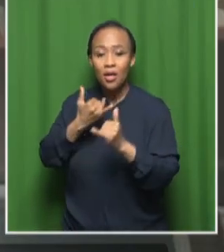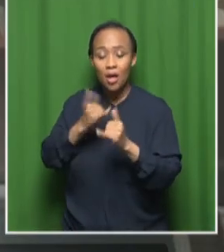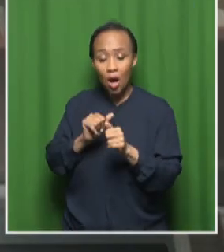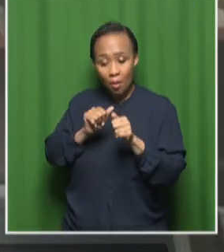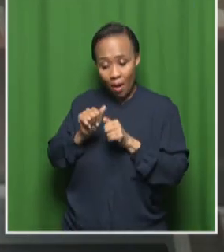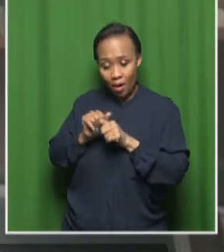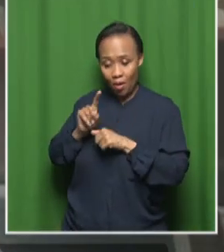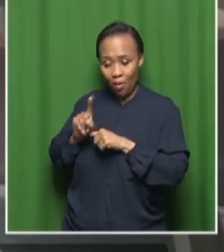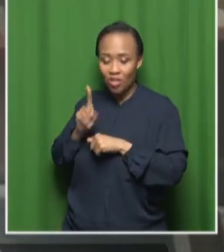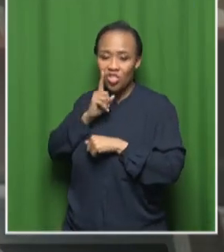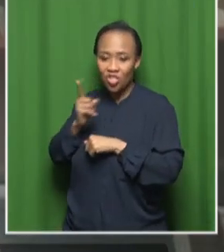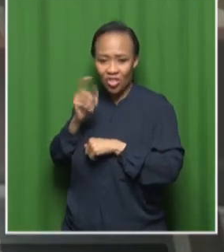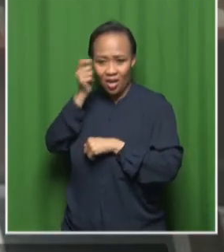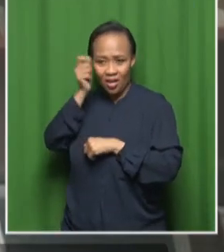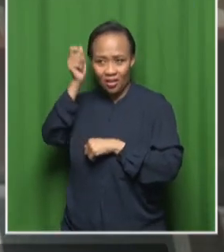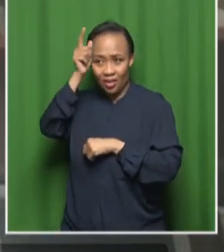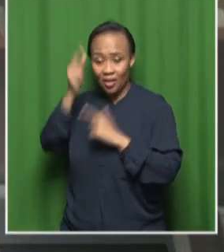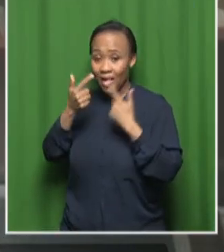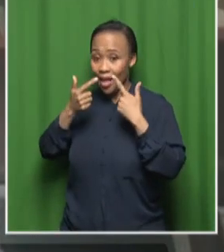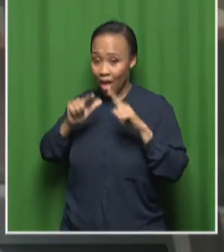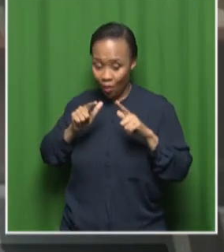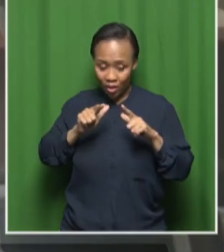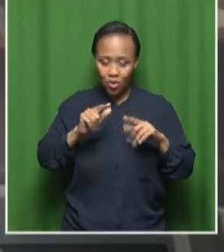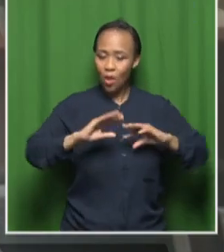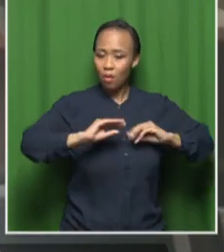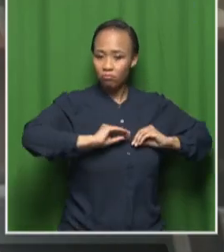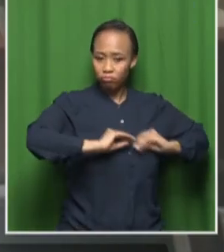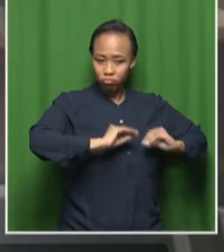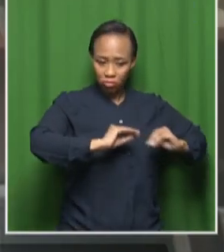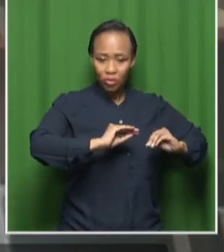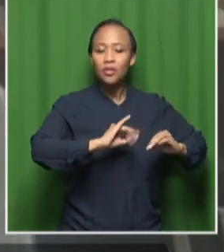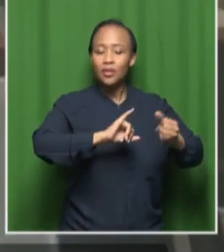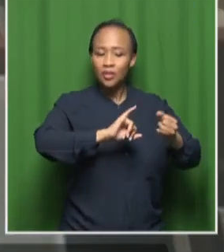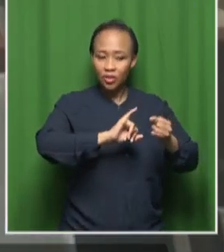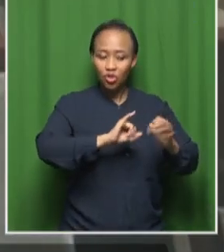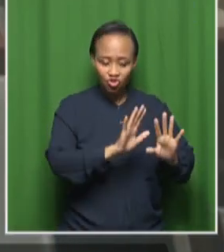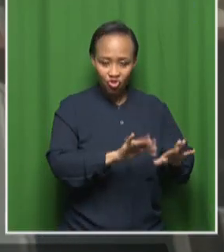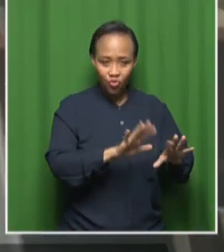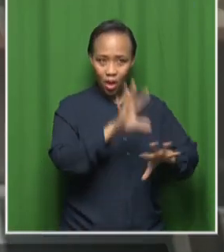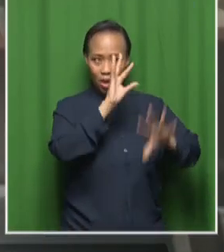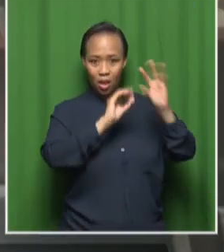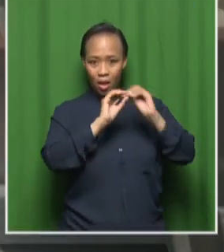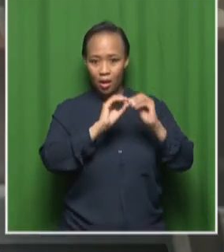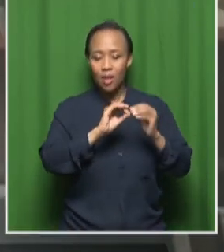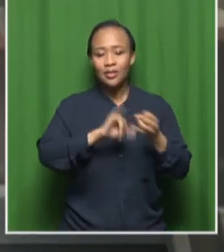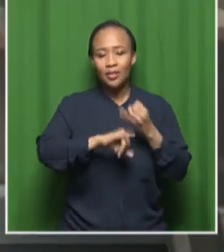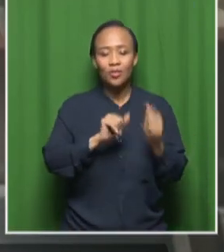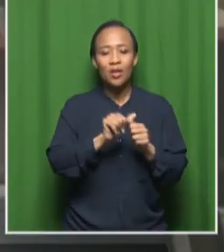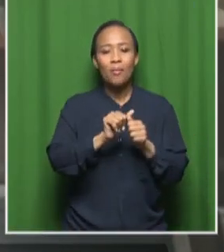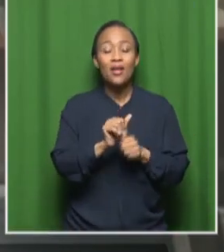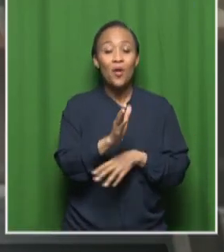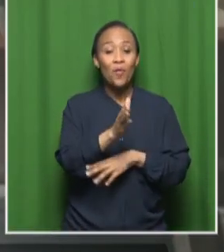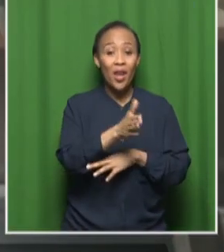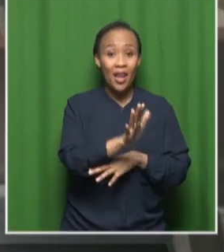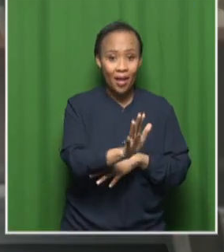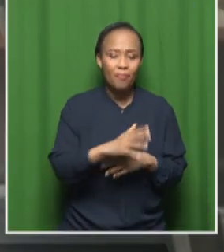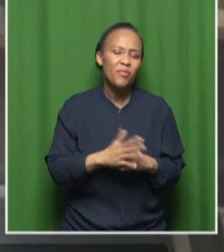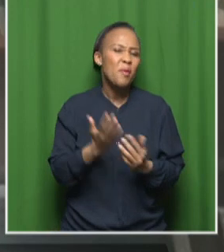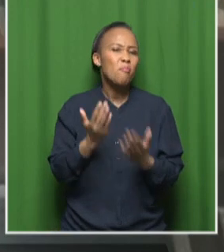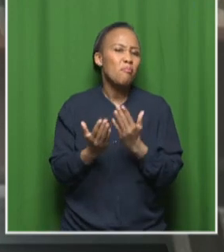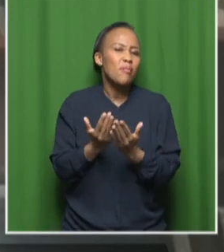far better. But I do believe that there are nuances, especially in the technical subjects and also in languages such as English, that would be very,